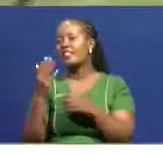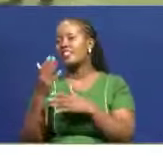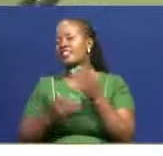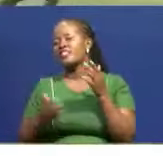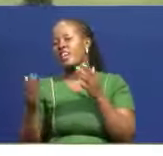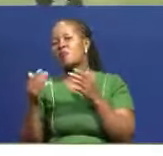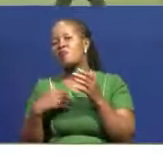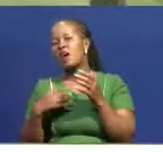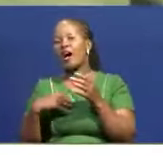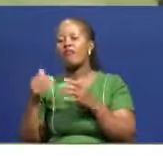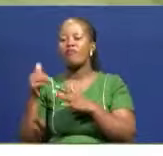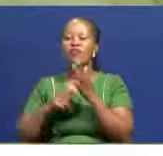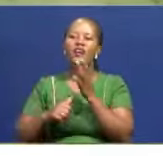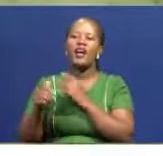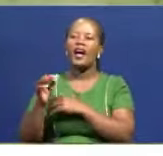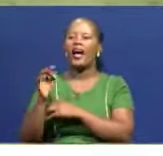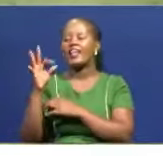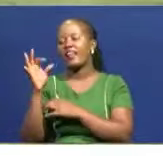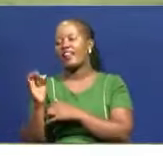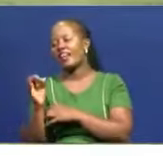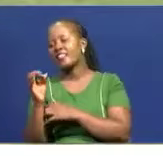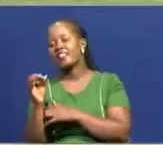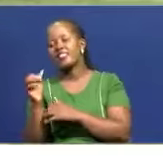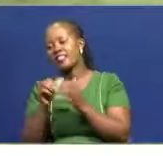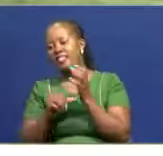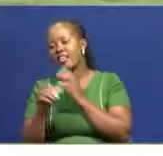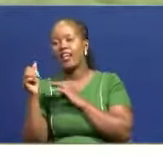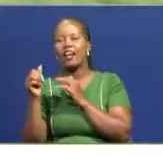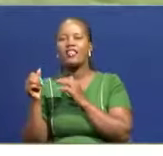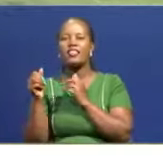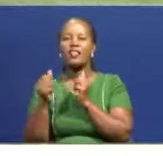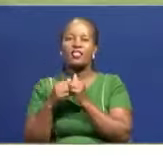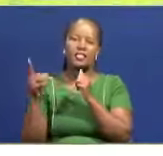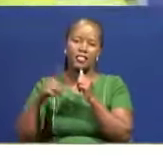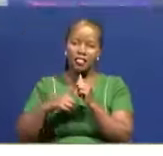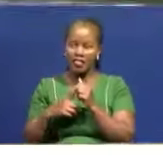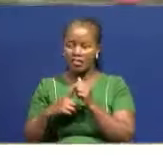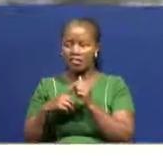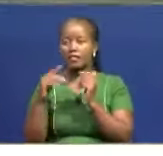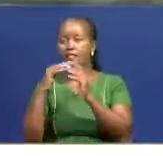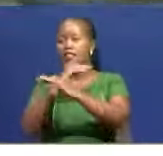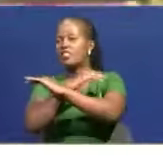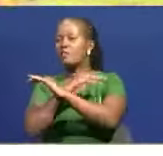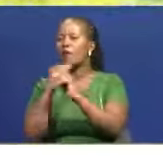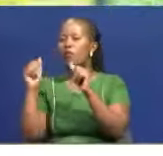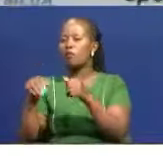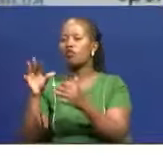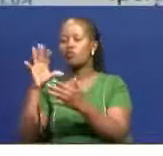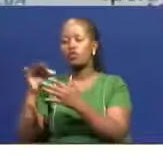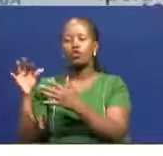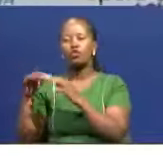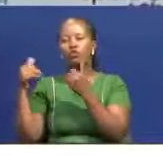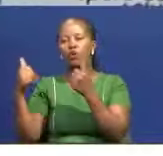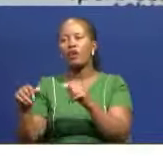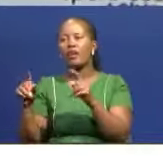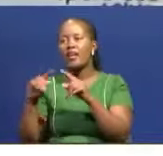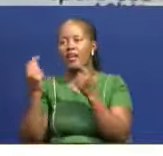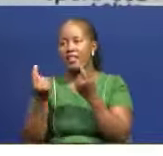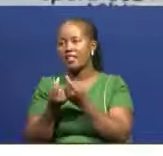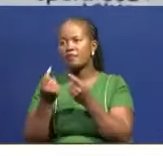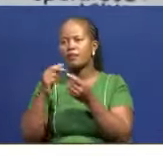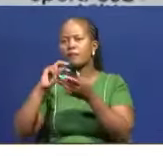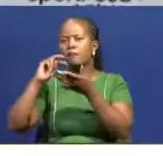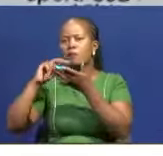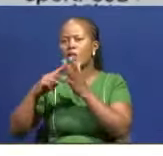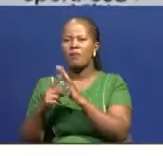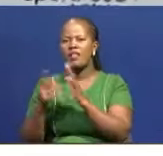under 16. Zimbabwe can choose for you national under 11 side, based on the systems they have. So our boys, it's not that they're